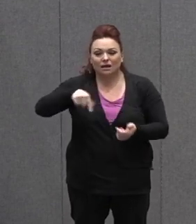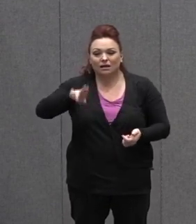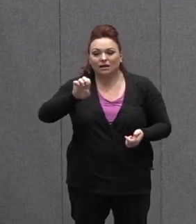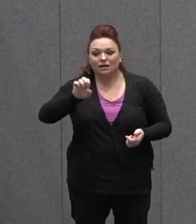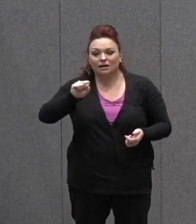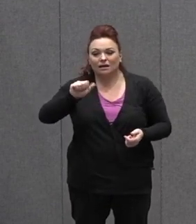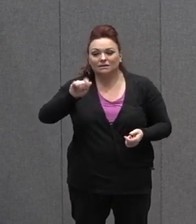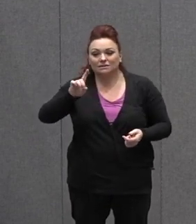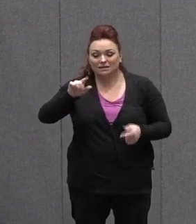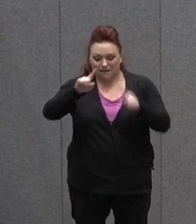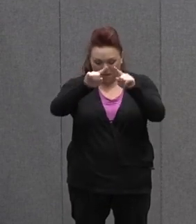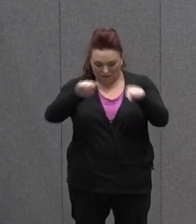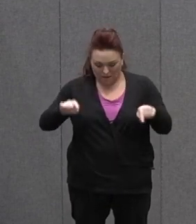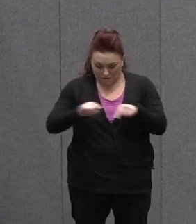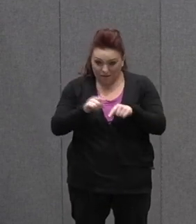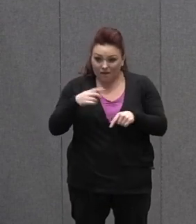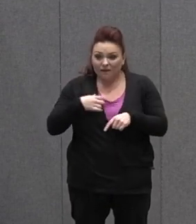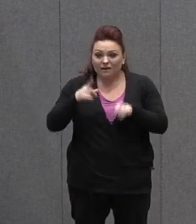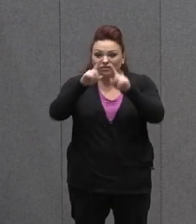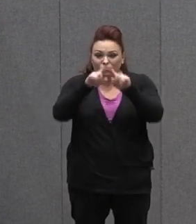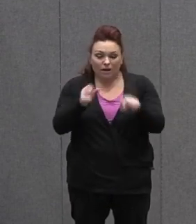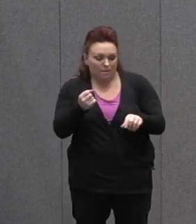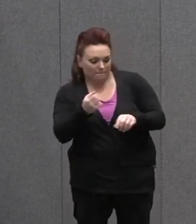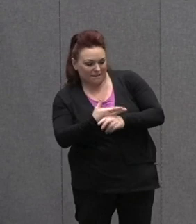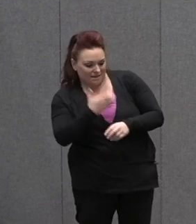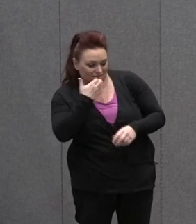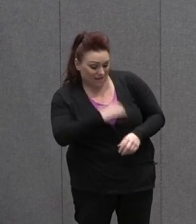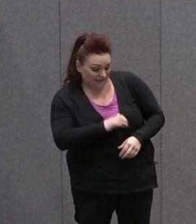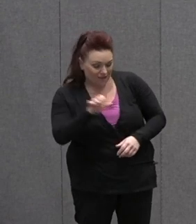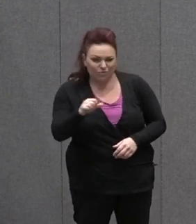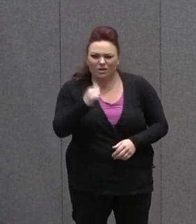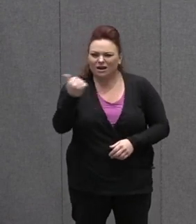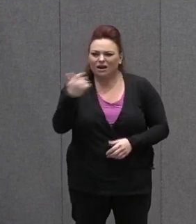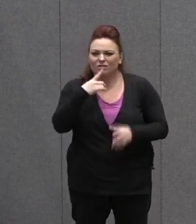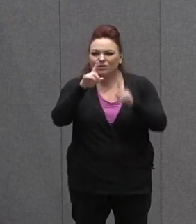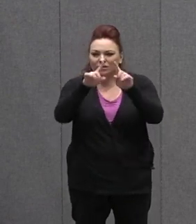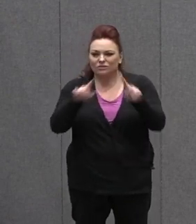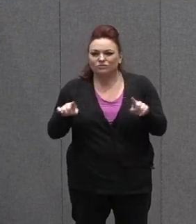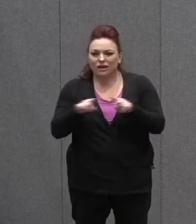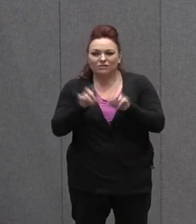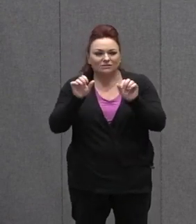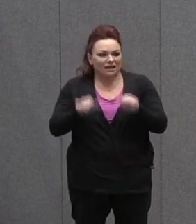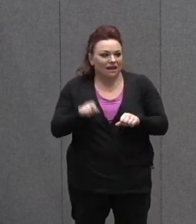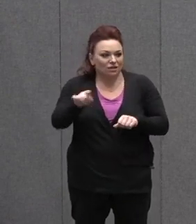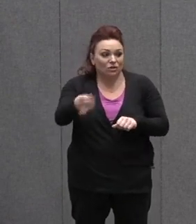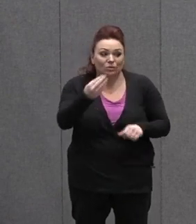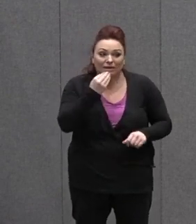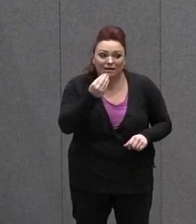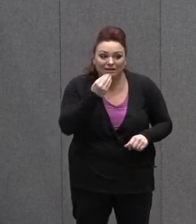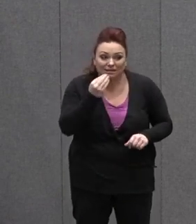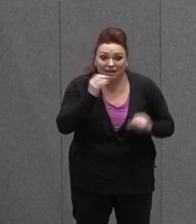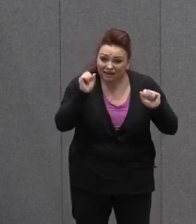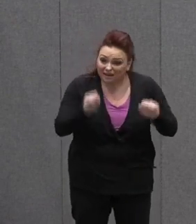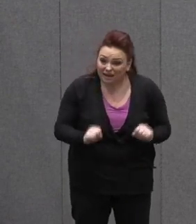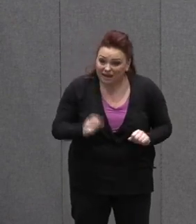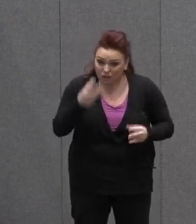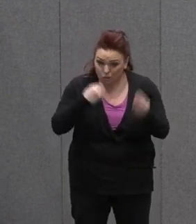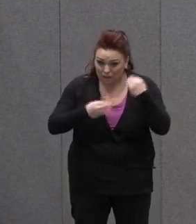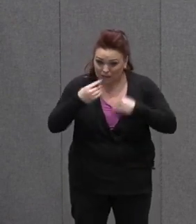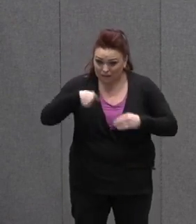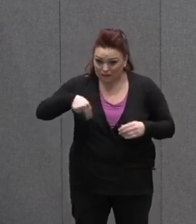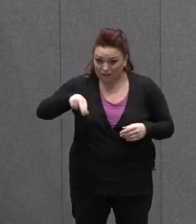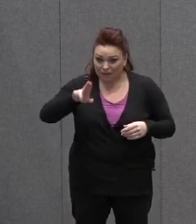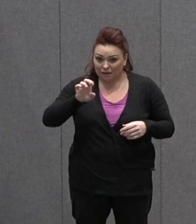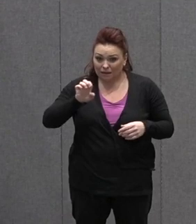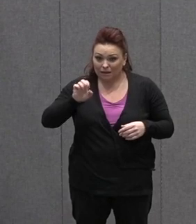slice. Triangles can beat the heat. What other triangles can you eat? Could you eat a quesadilla that's